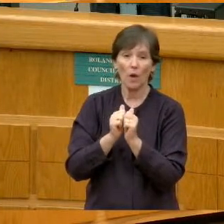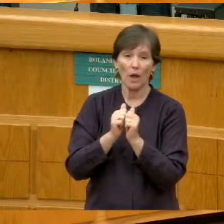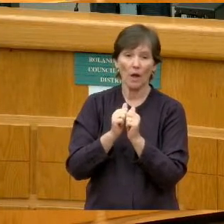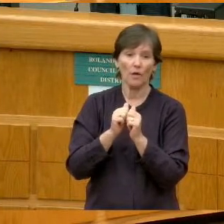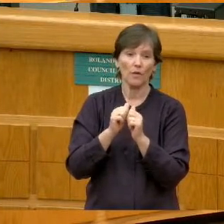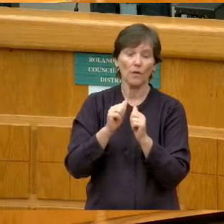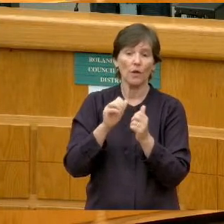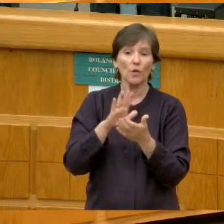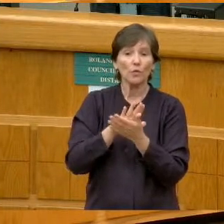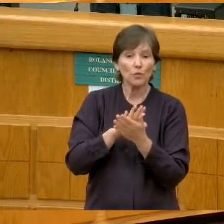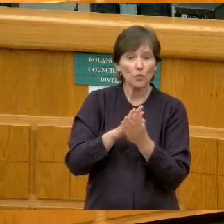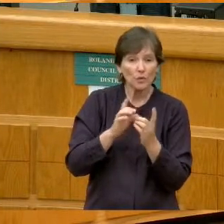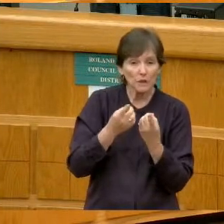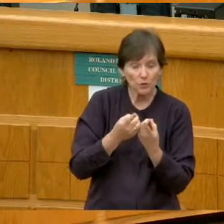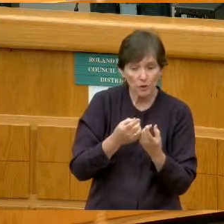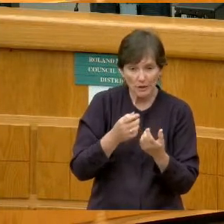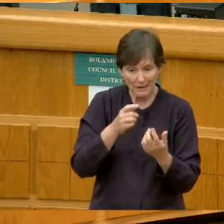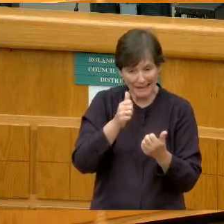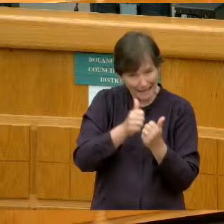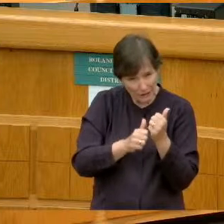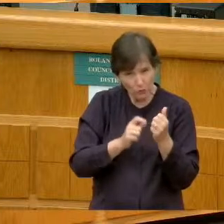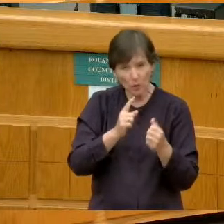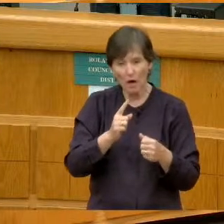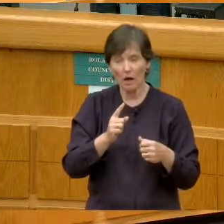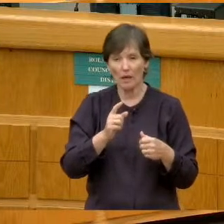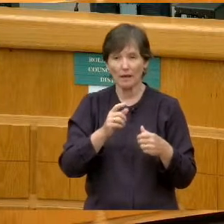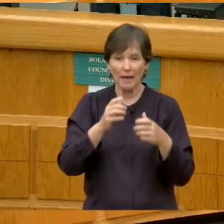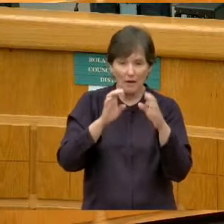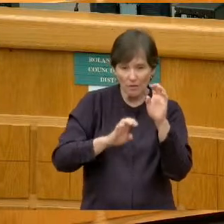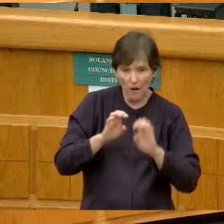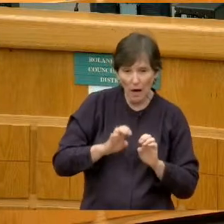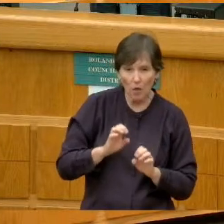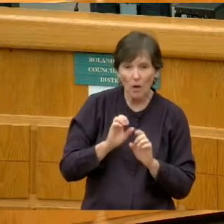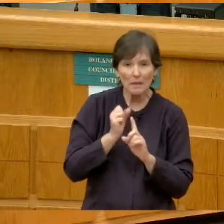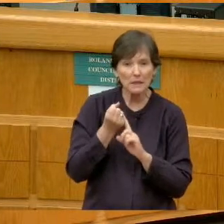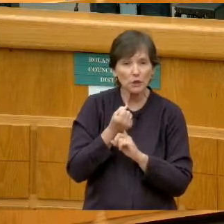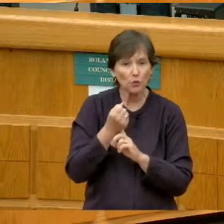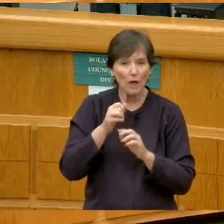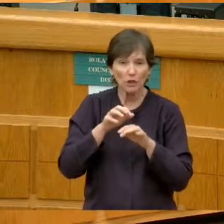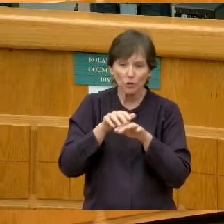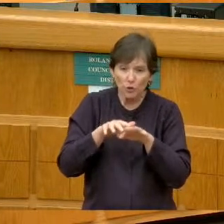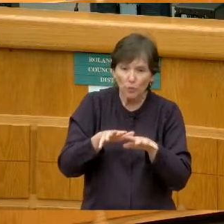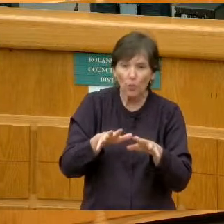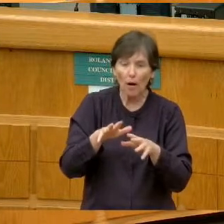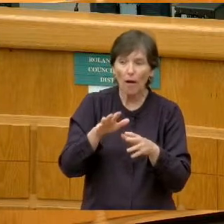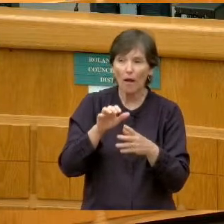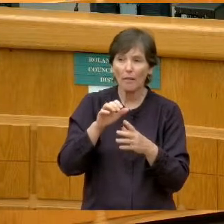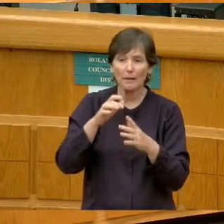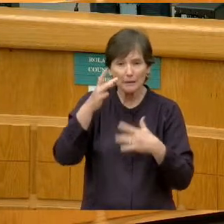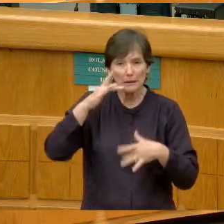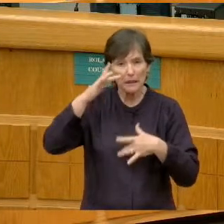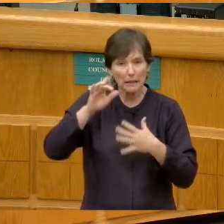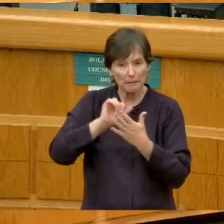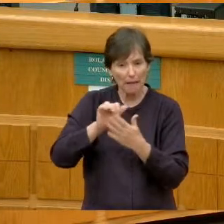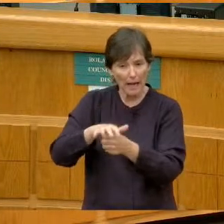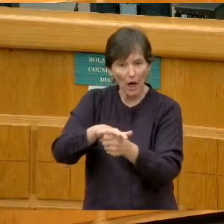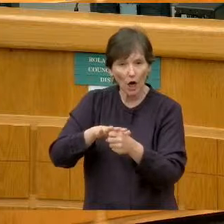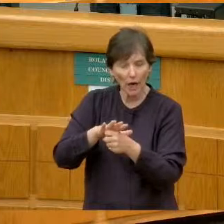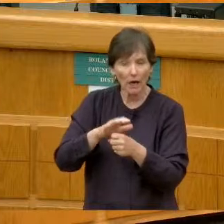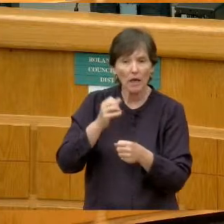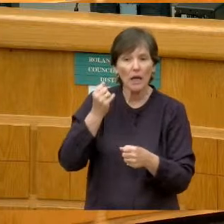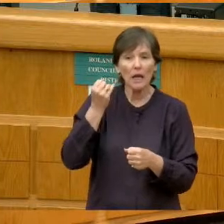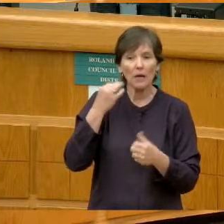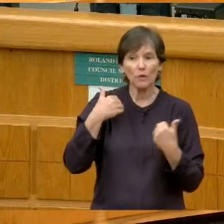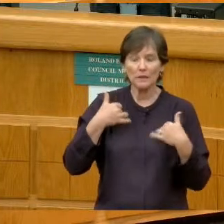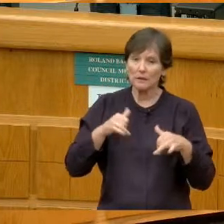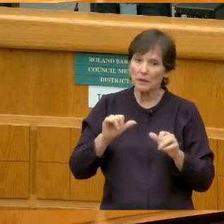health district, and we'll be evaluating the situation. And if the cases are as great as they are yesterday, the day before,